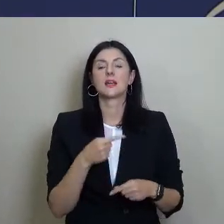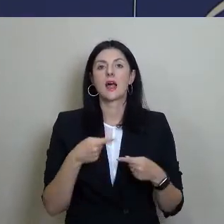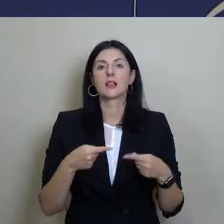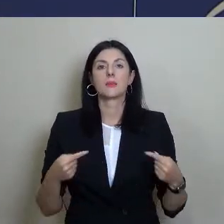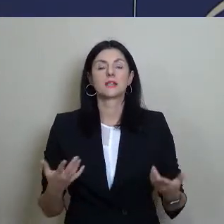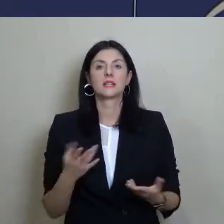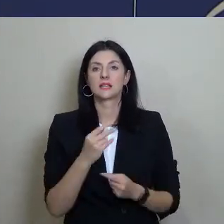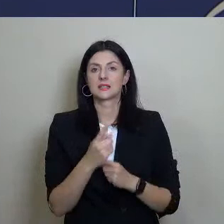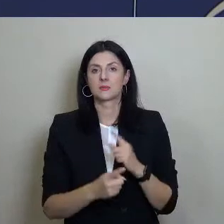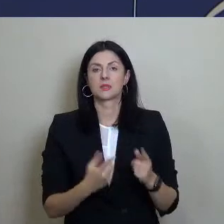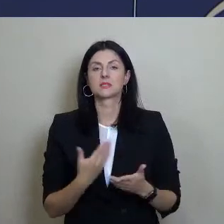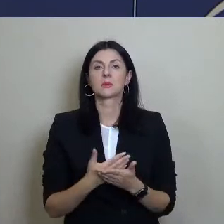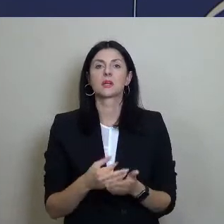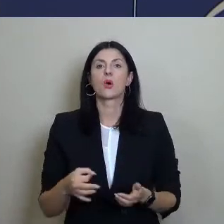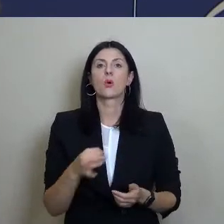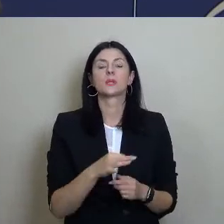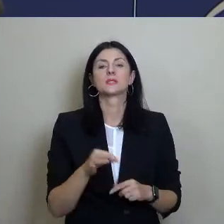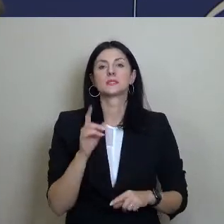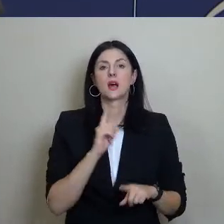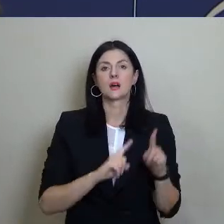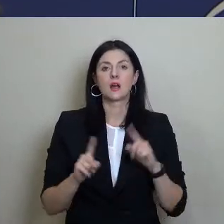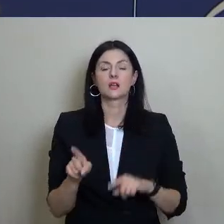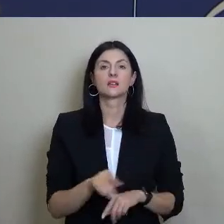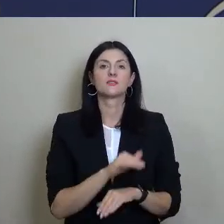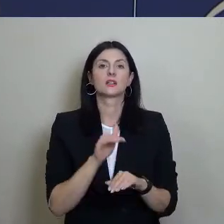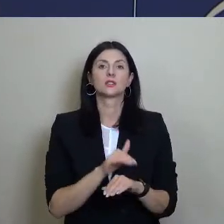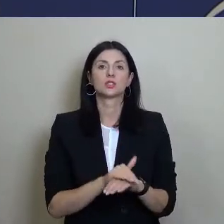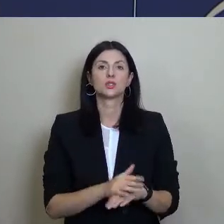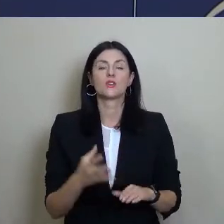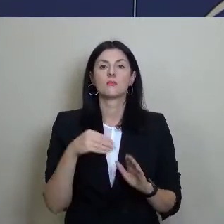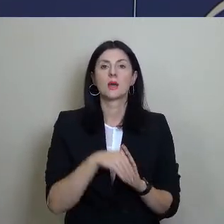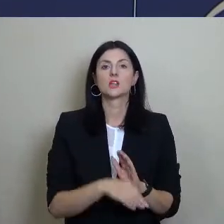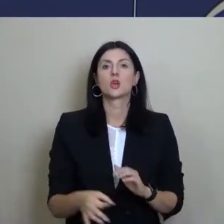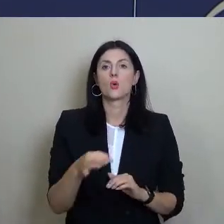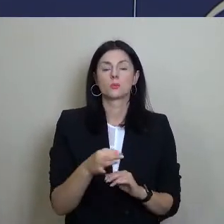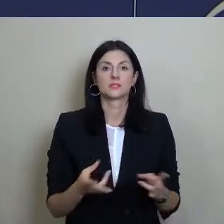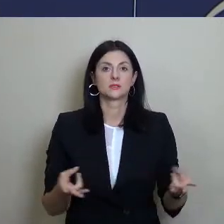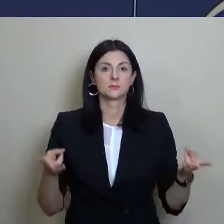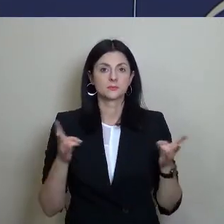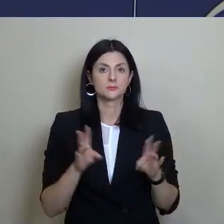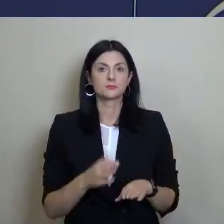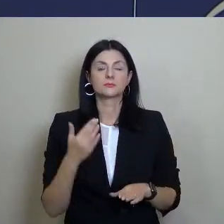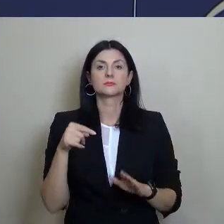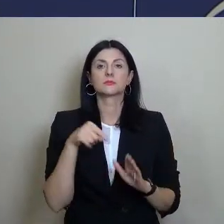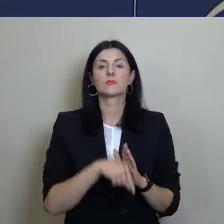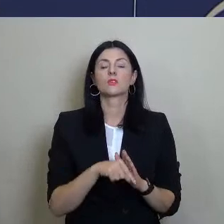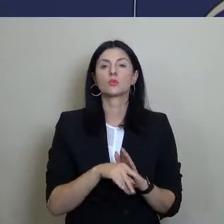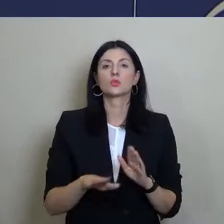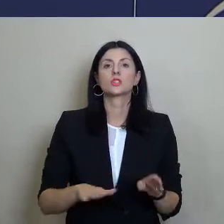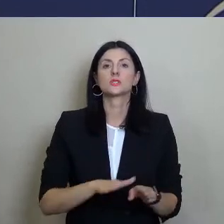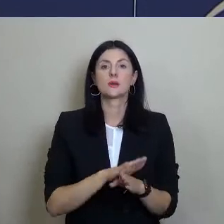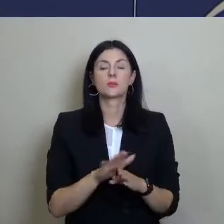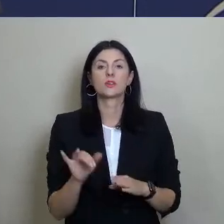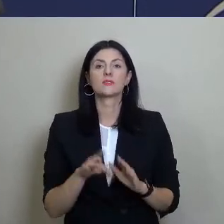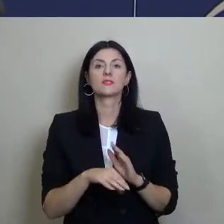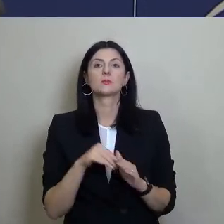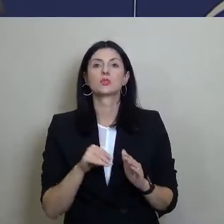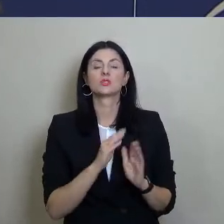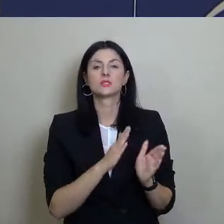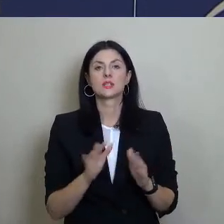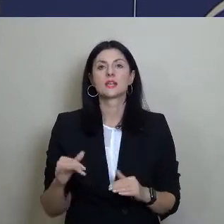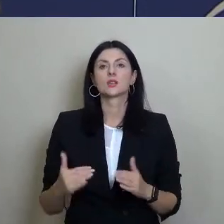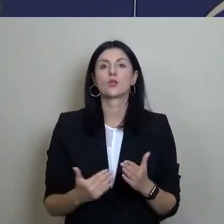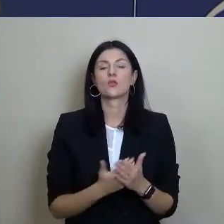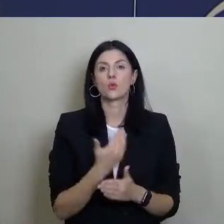delineated, and it does have an impact on things that have not been changed. Oblast Council stays within Oblast, but